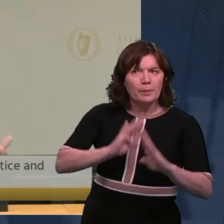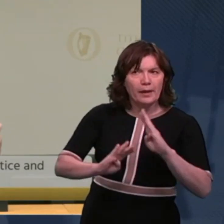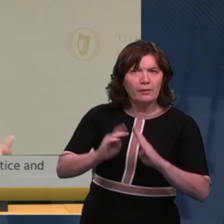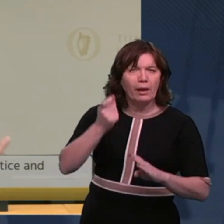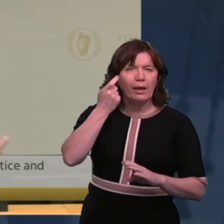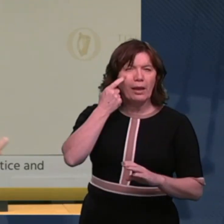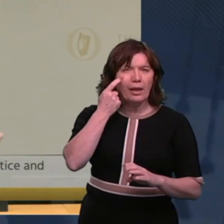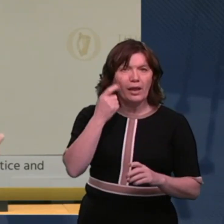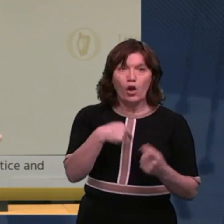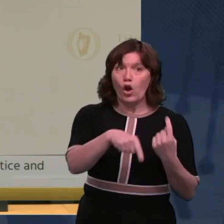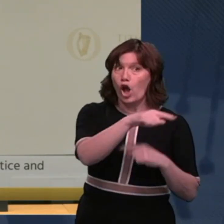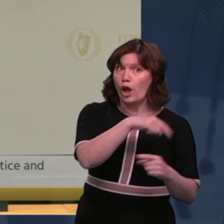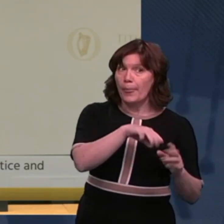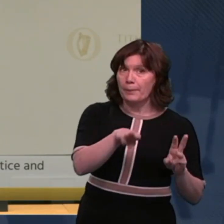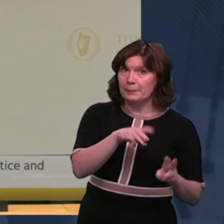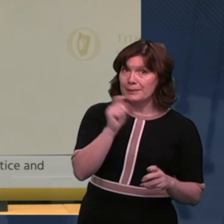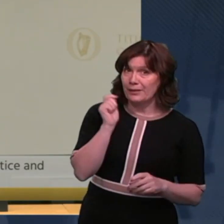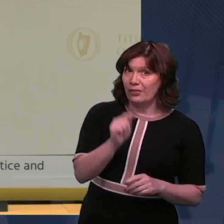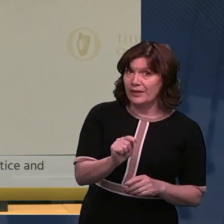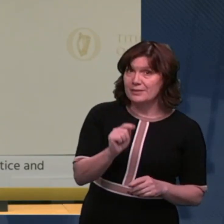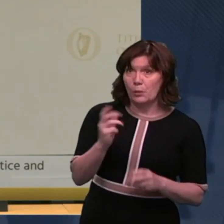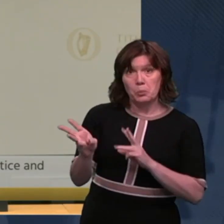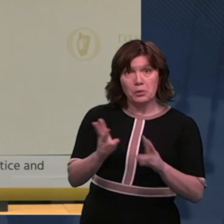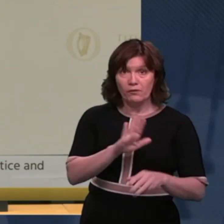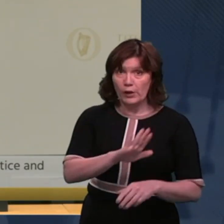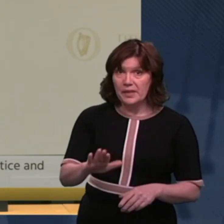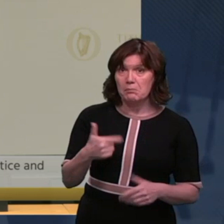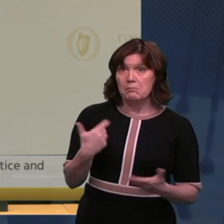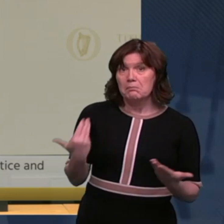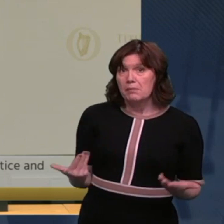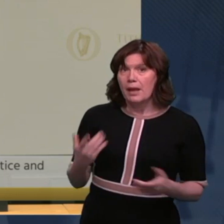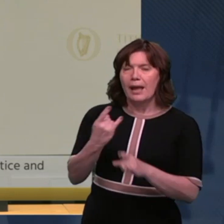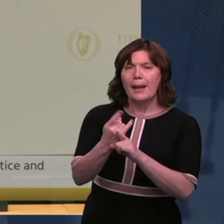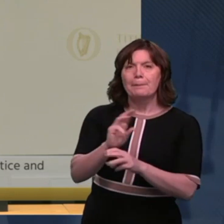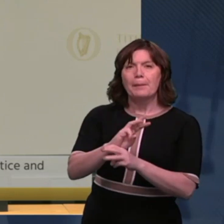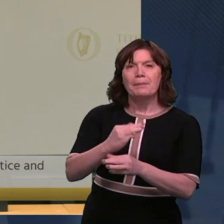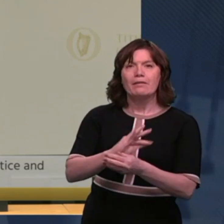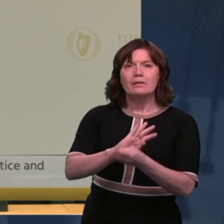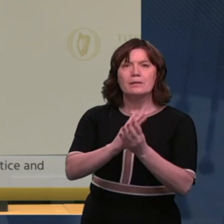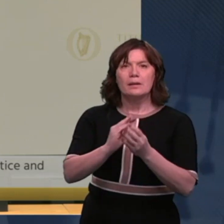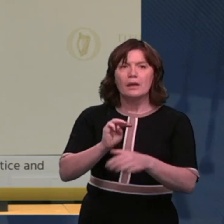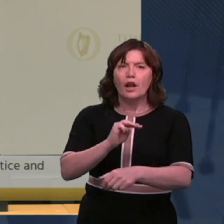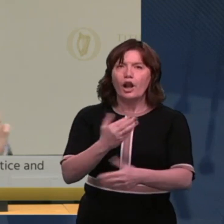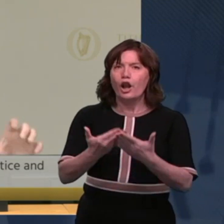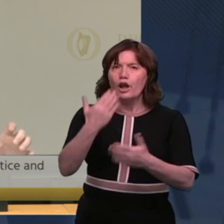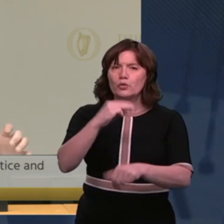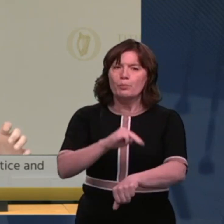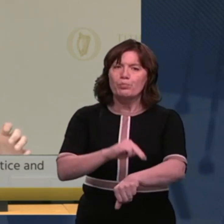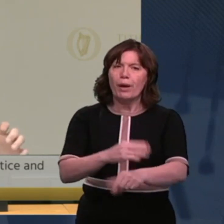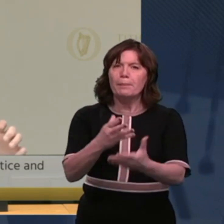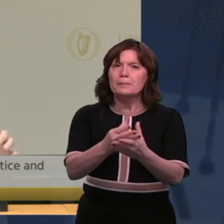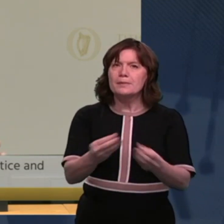you like to have a go at one of those strategies? Helping parents problem solve so that we create self-sufficient parents. That's self-regulation. So